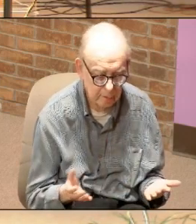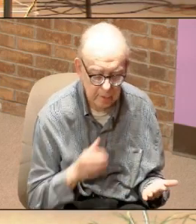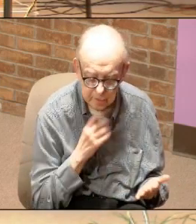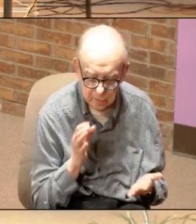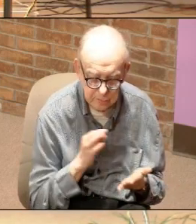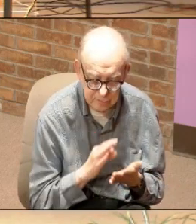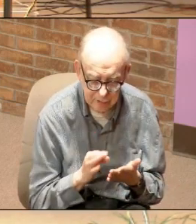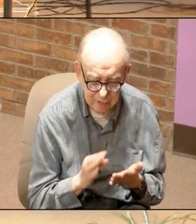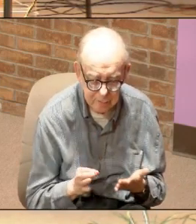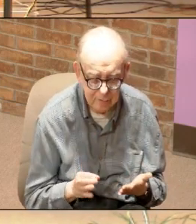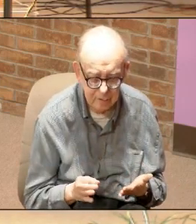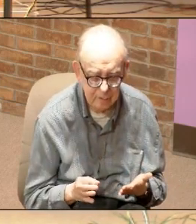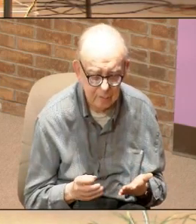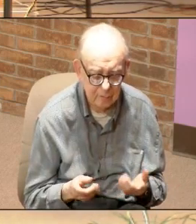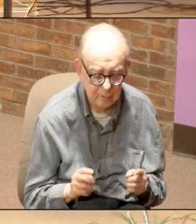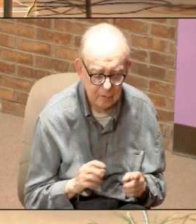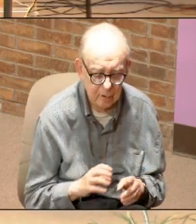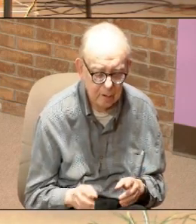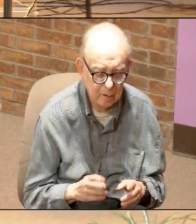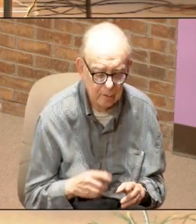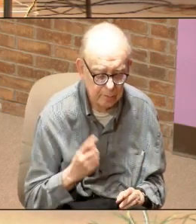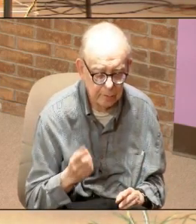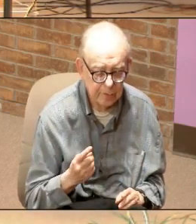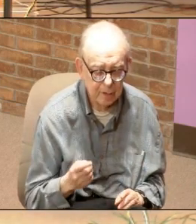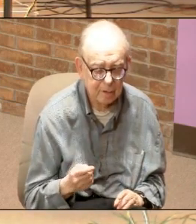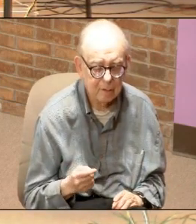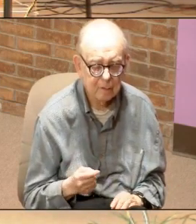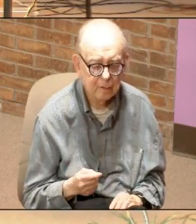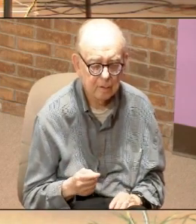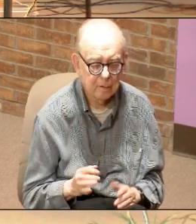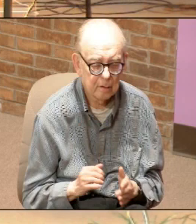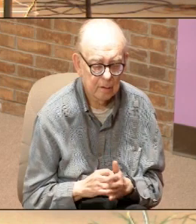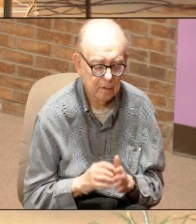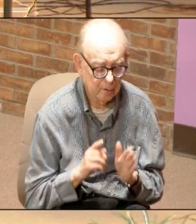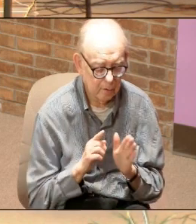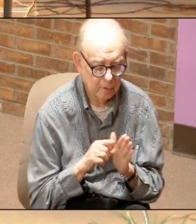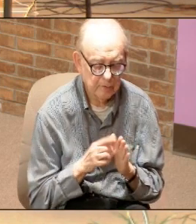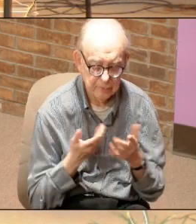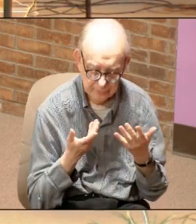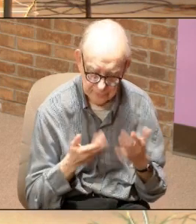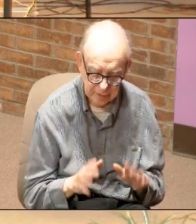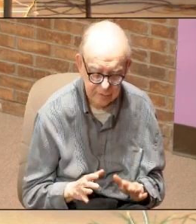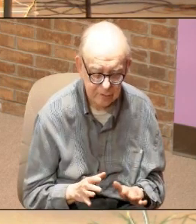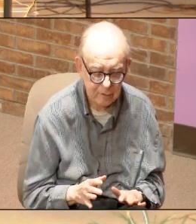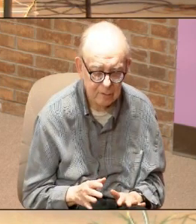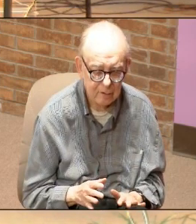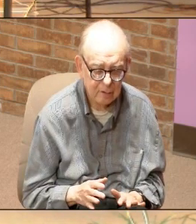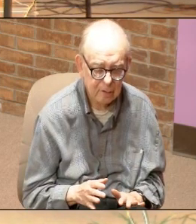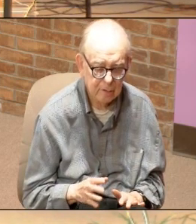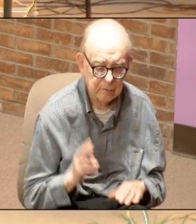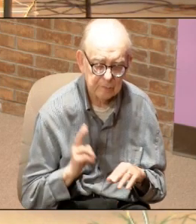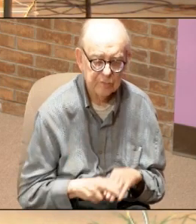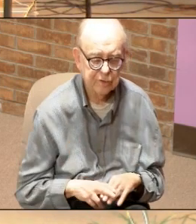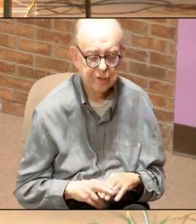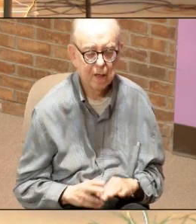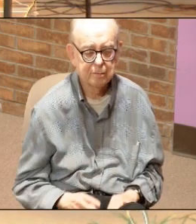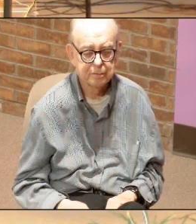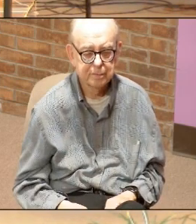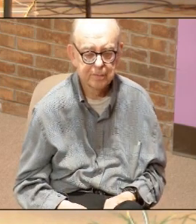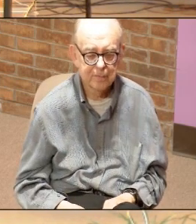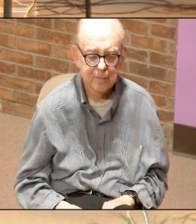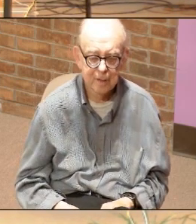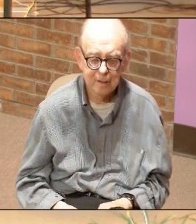counting. But whenever you think that the minute is up, sit down.